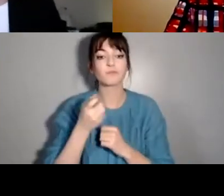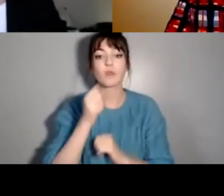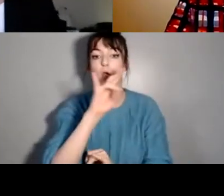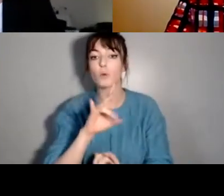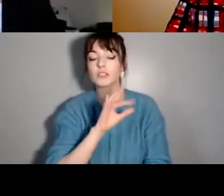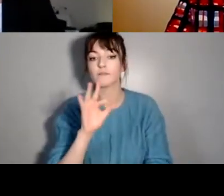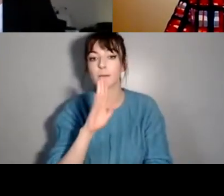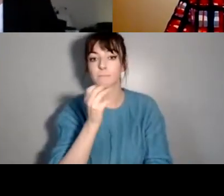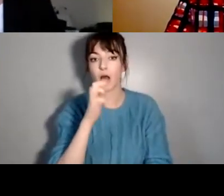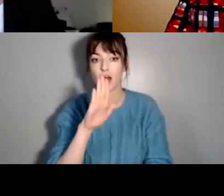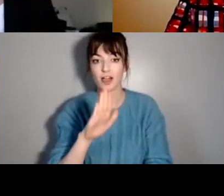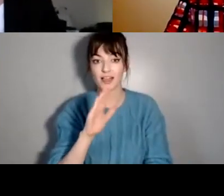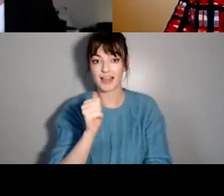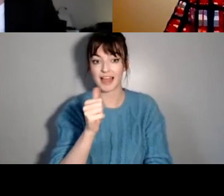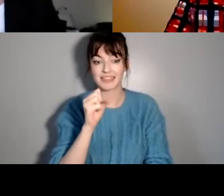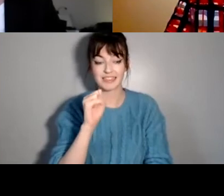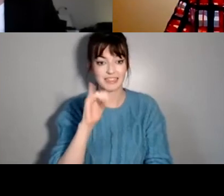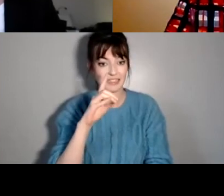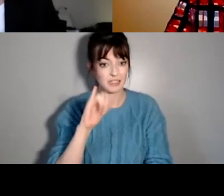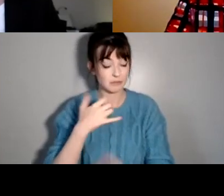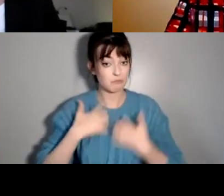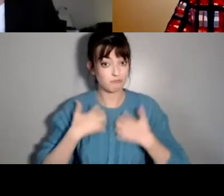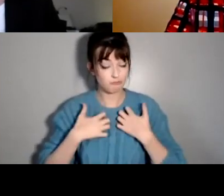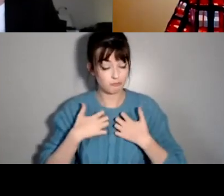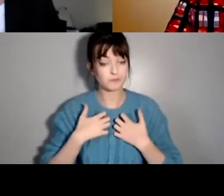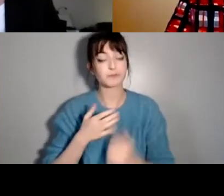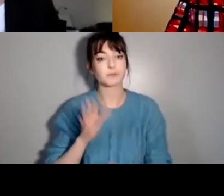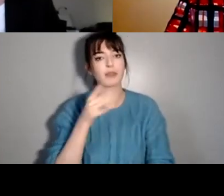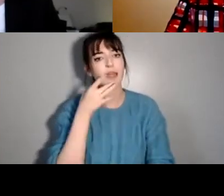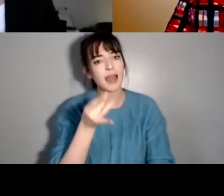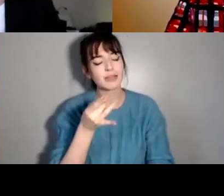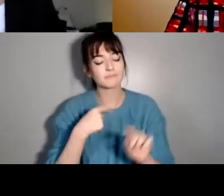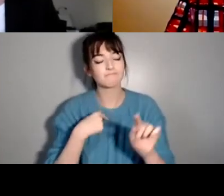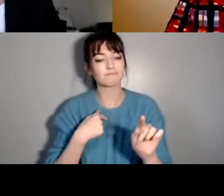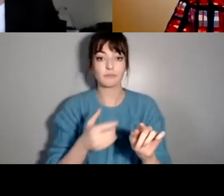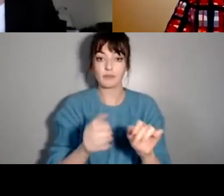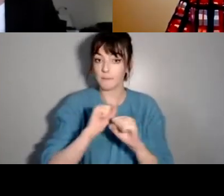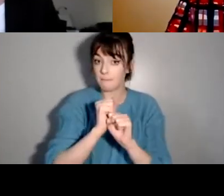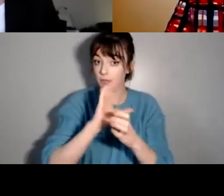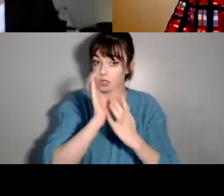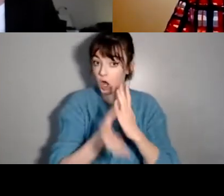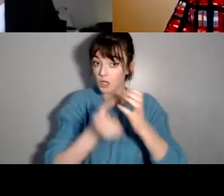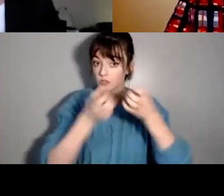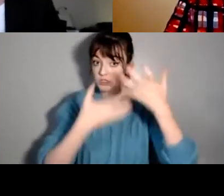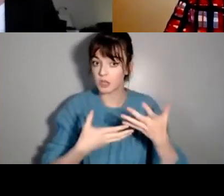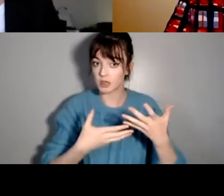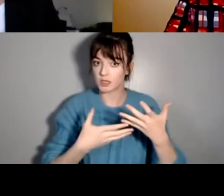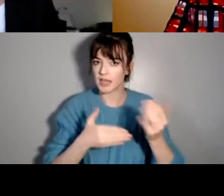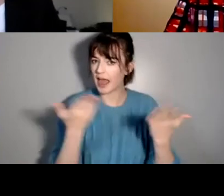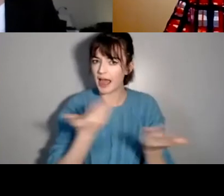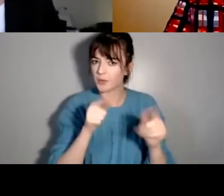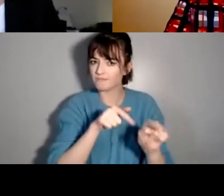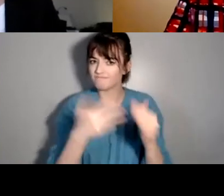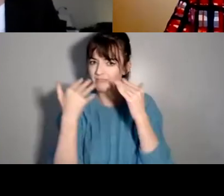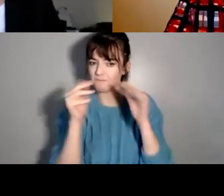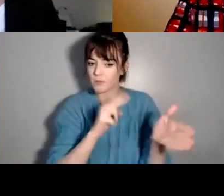Paul Cassidy. Very interesting. Can I ask to what extent, if any, the cost findings have informed the disability capacity review or